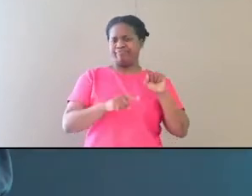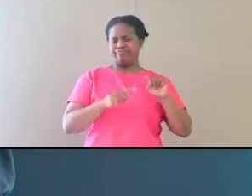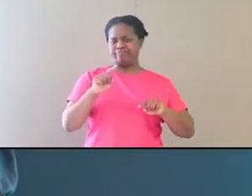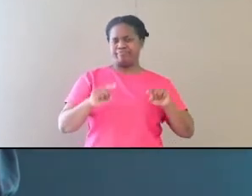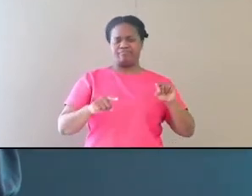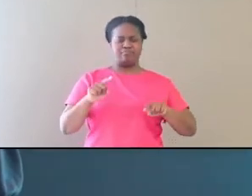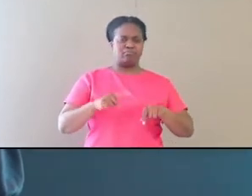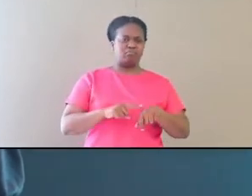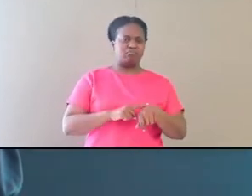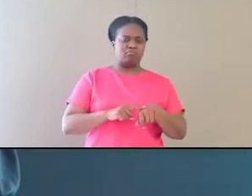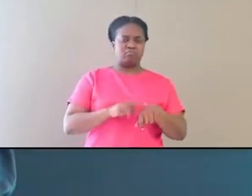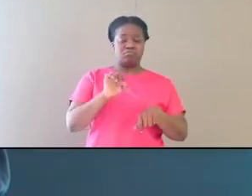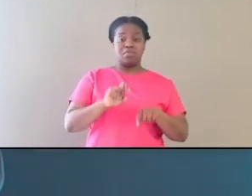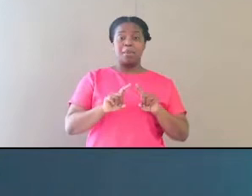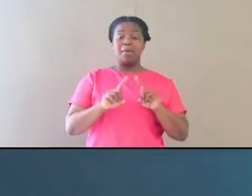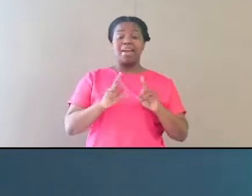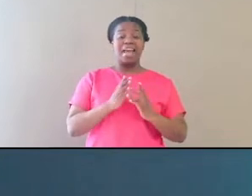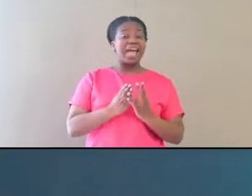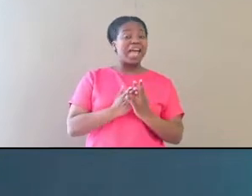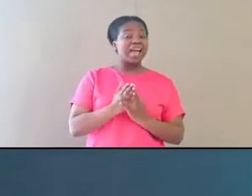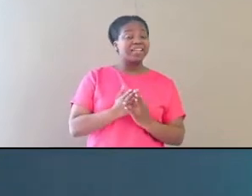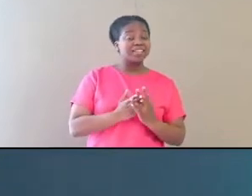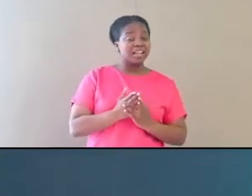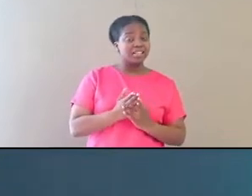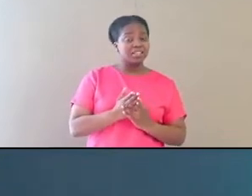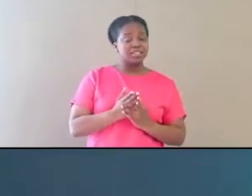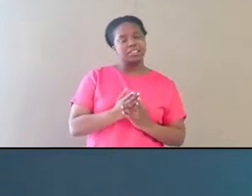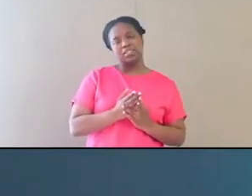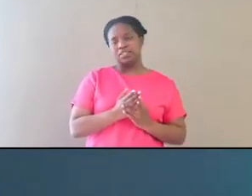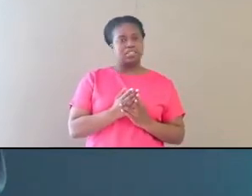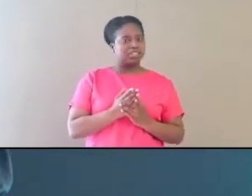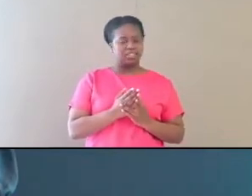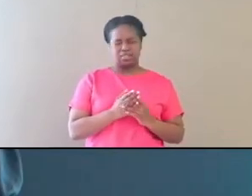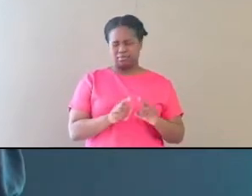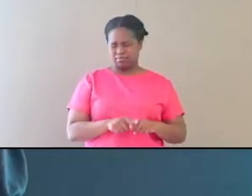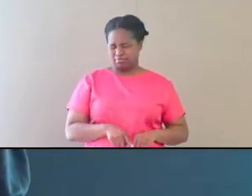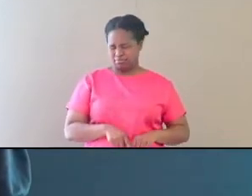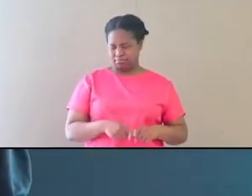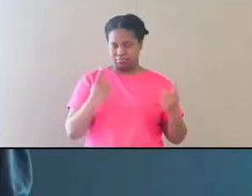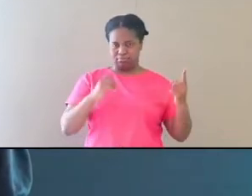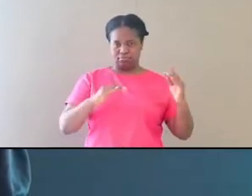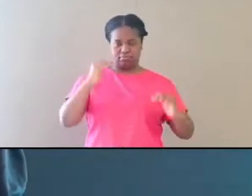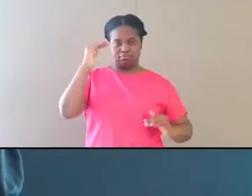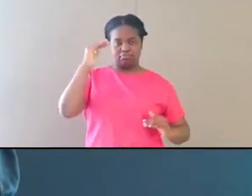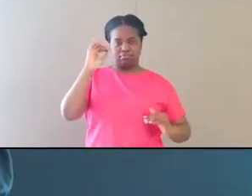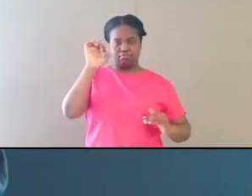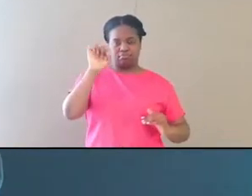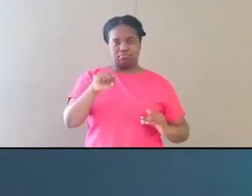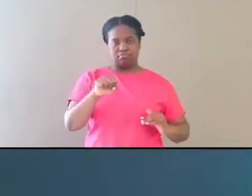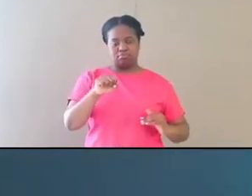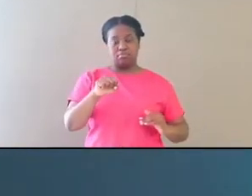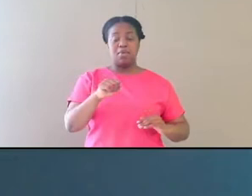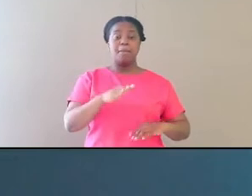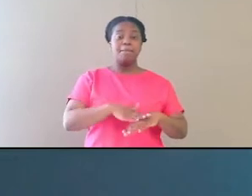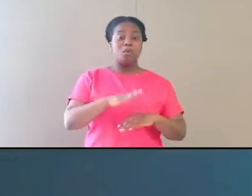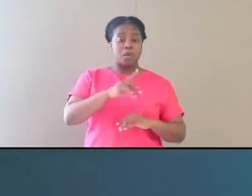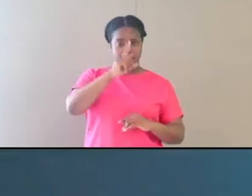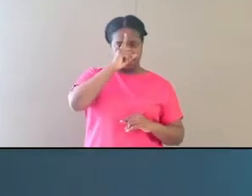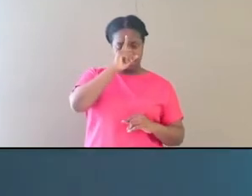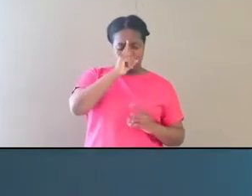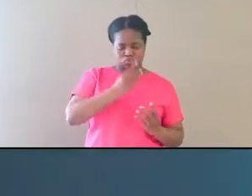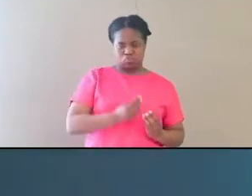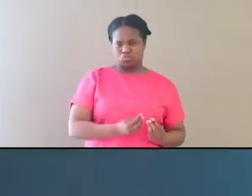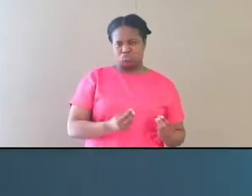but the access was significantly unequal, particularly for the majority of African